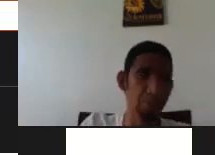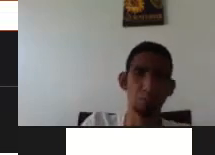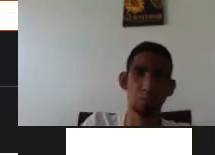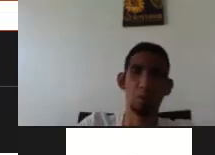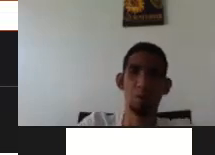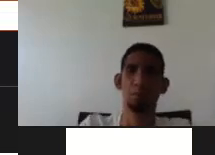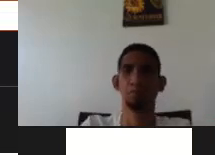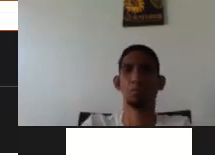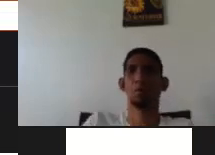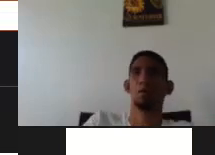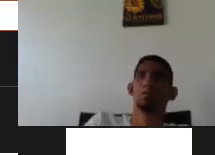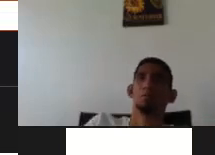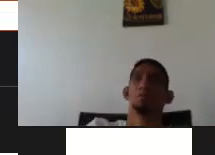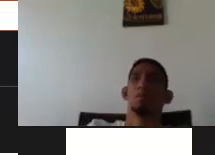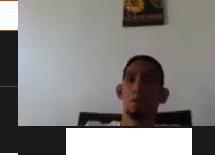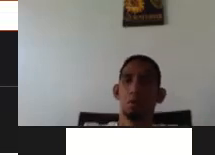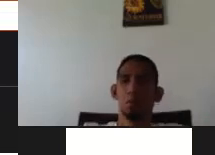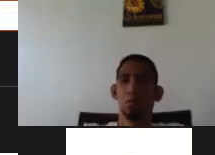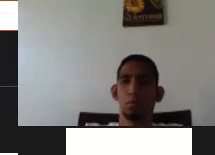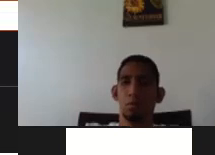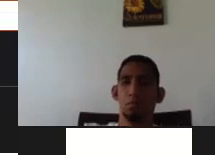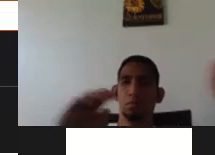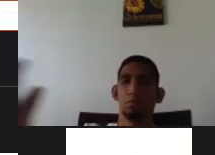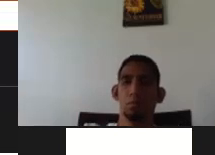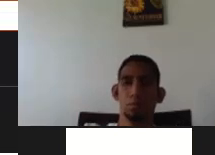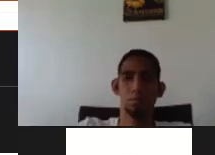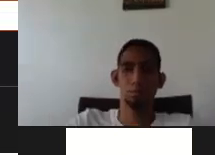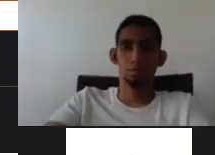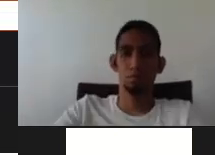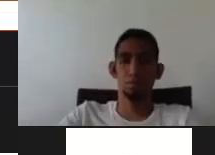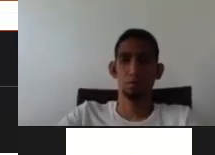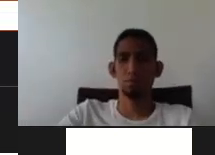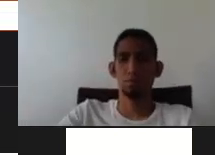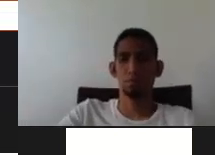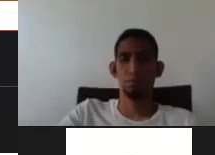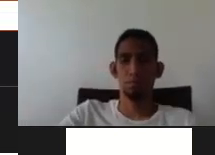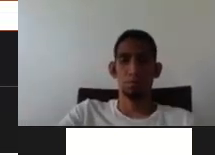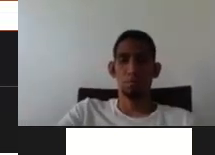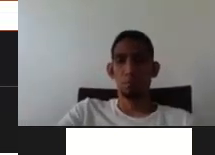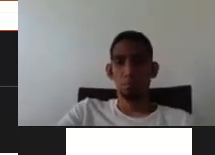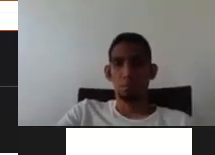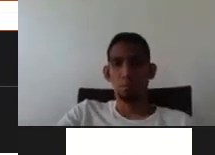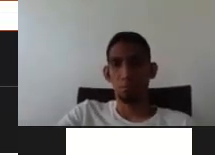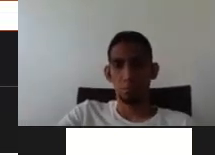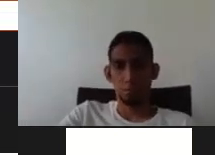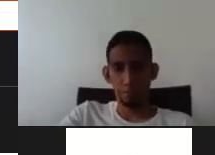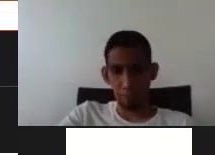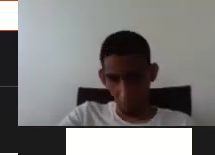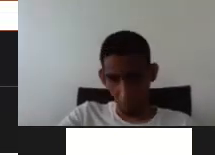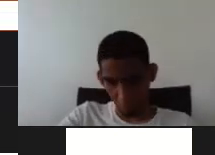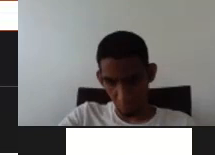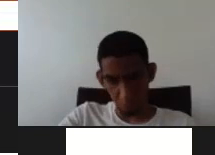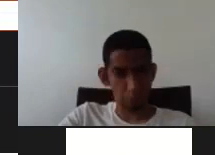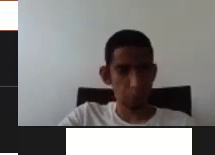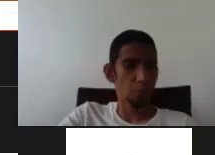to the information and data about themselves. This isn't going to be something you're just going to be involved with, and then the data is going to go out there, the researchers are going to see it, and you're